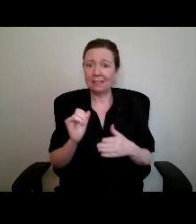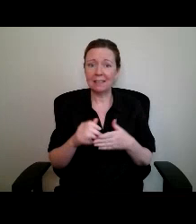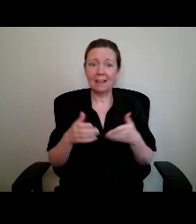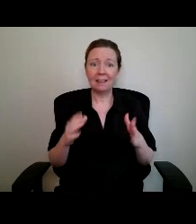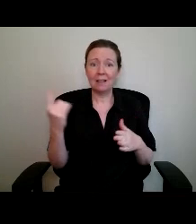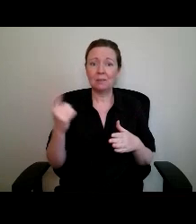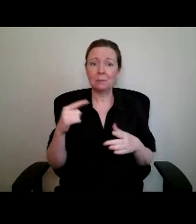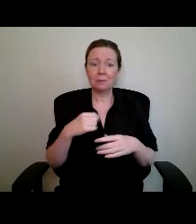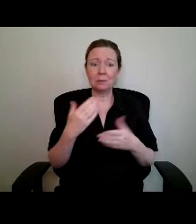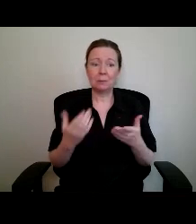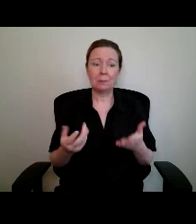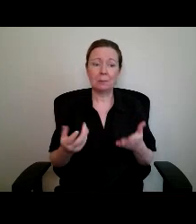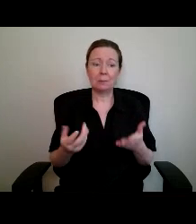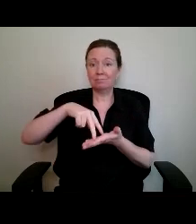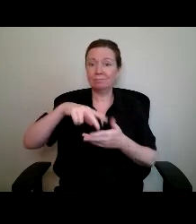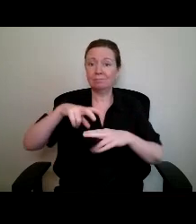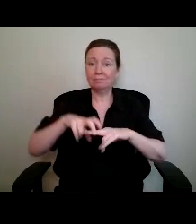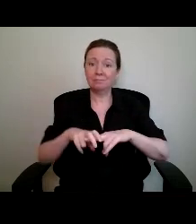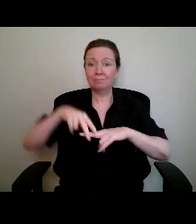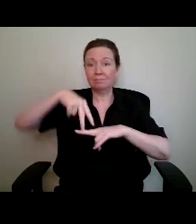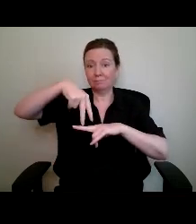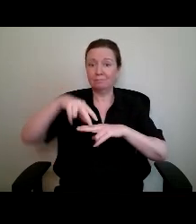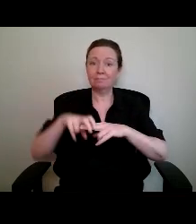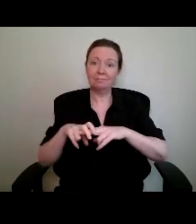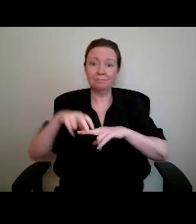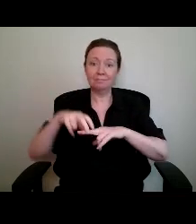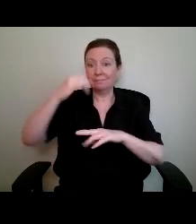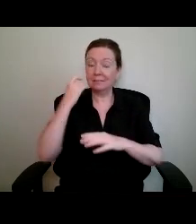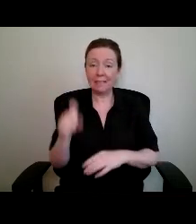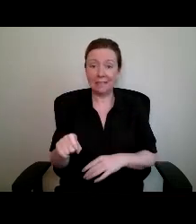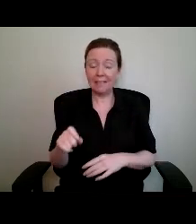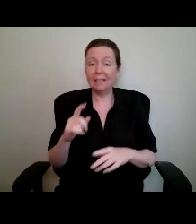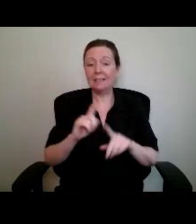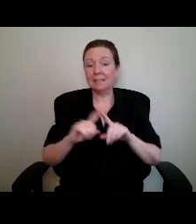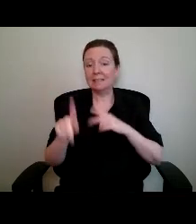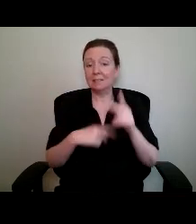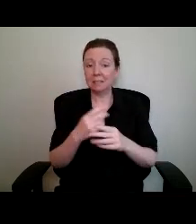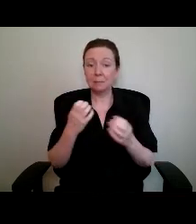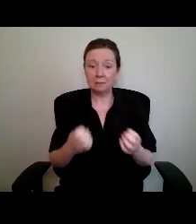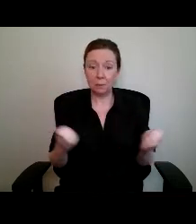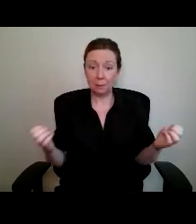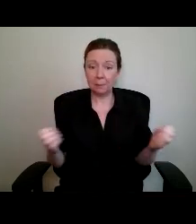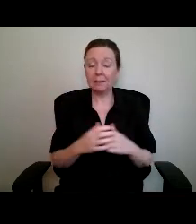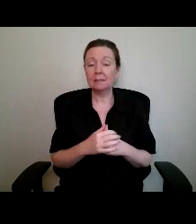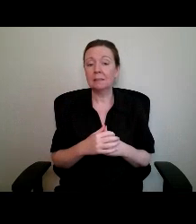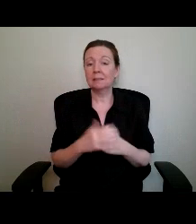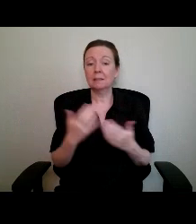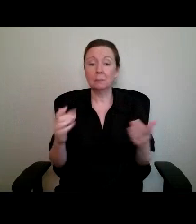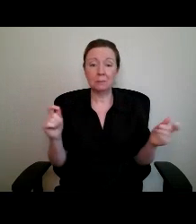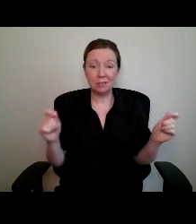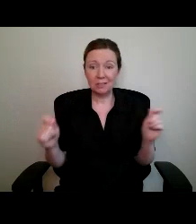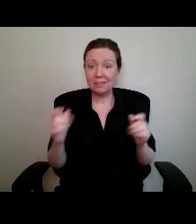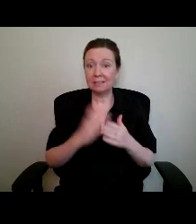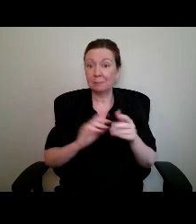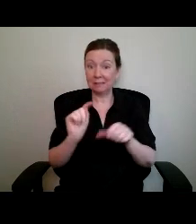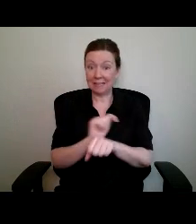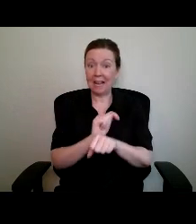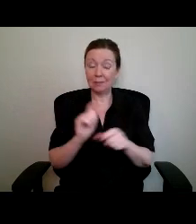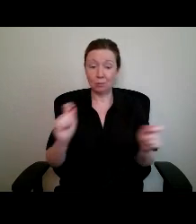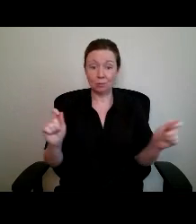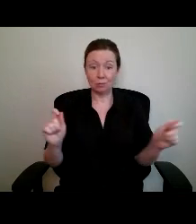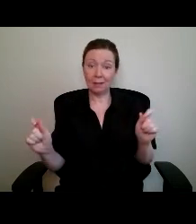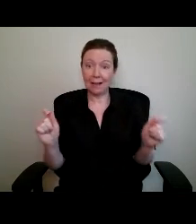somebody to maybe get up and down if they need to. Different types of equipment, maybe changing some of the tasks or